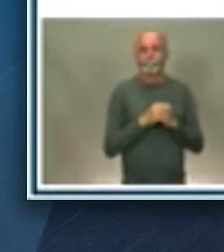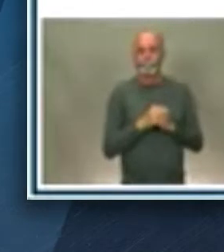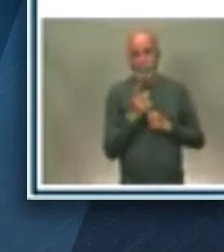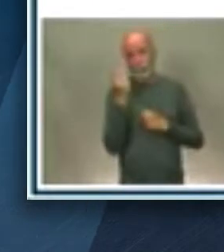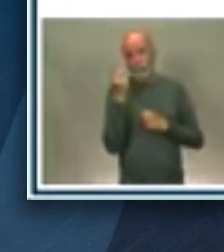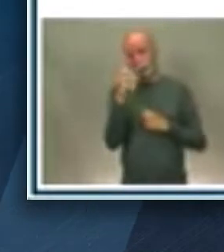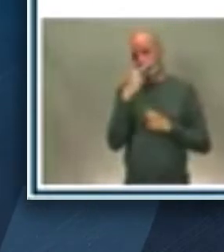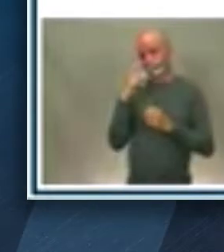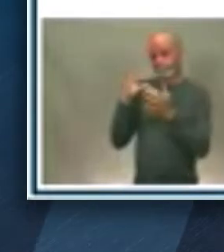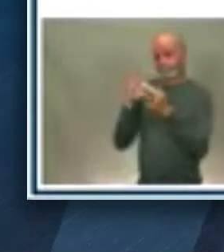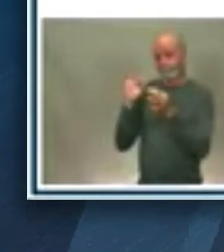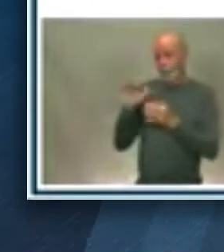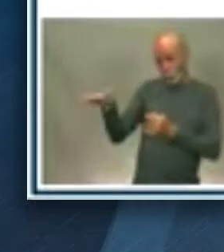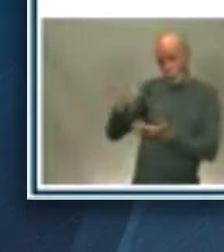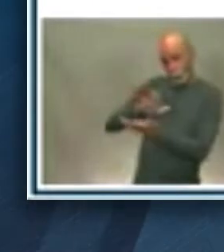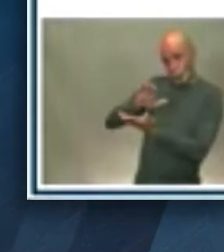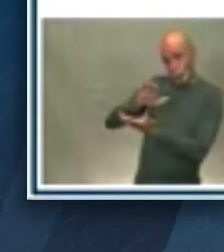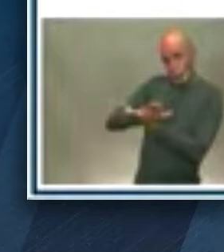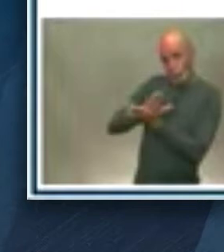Tuesday or Wednesday.